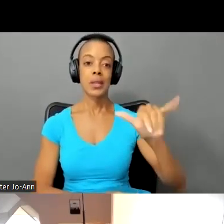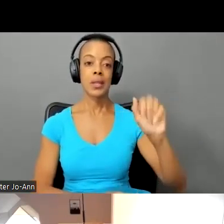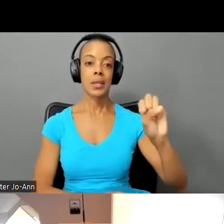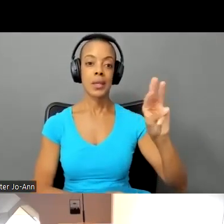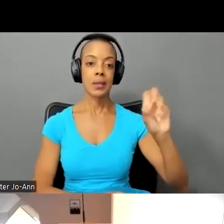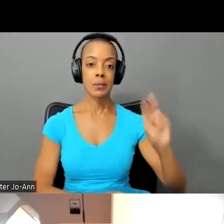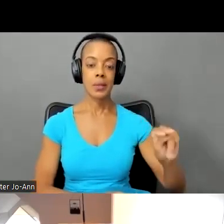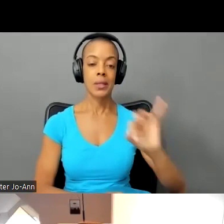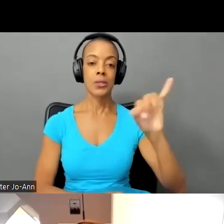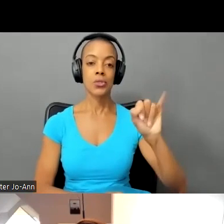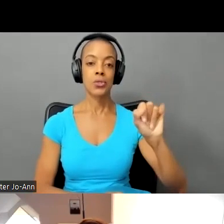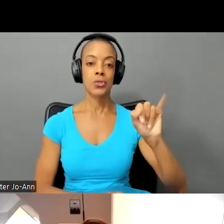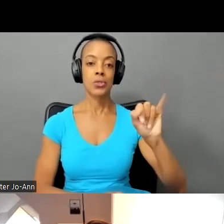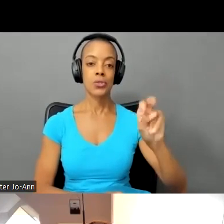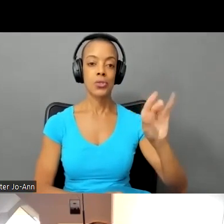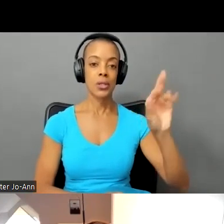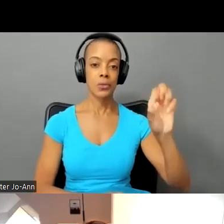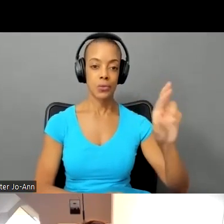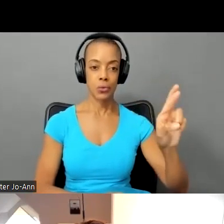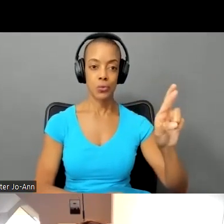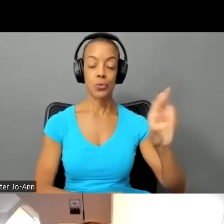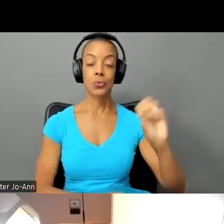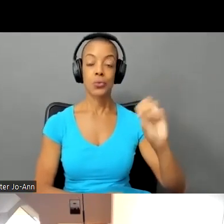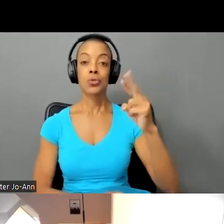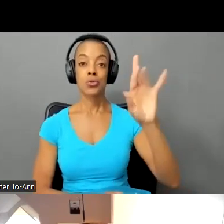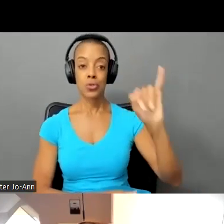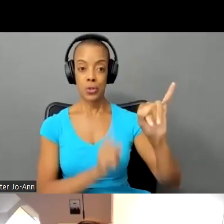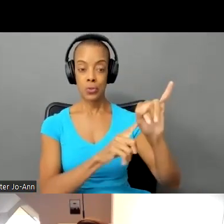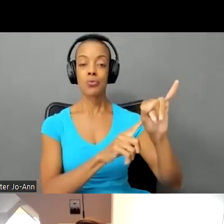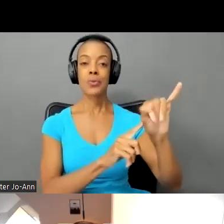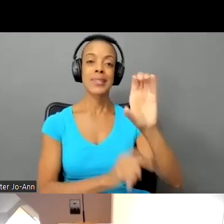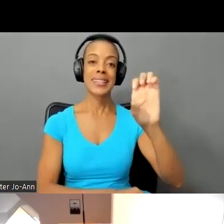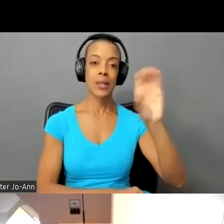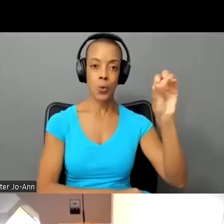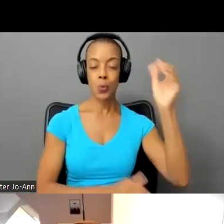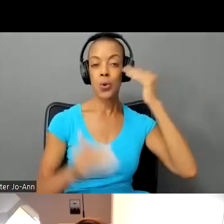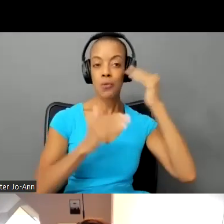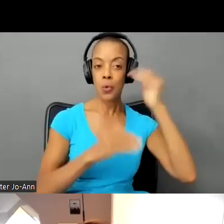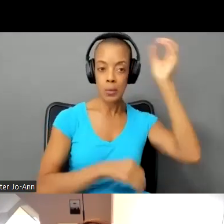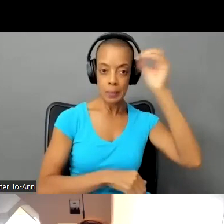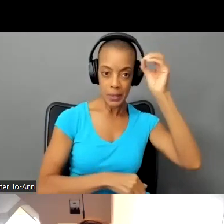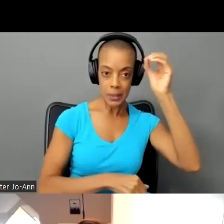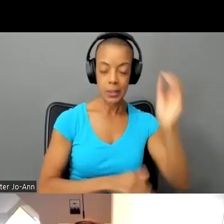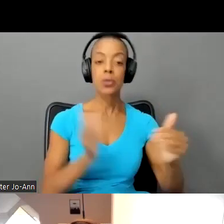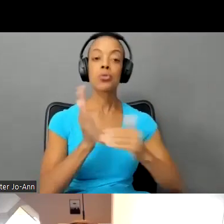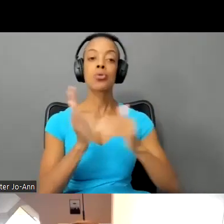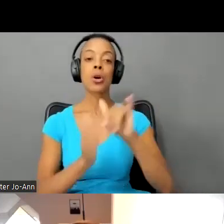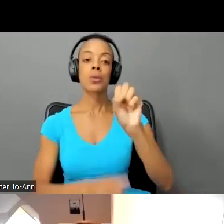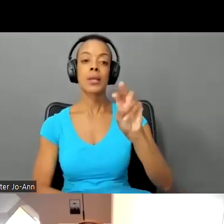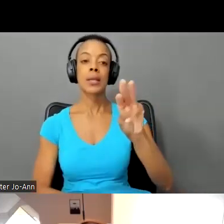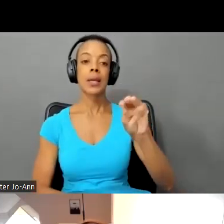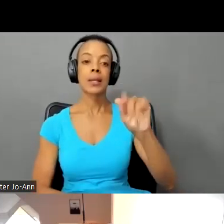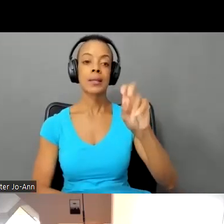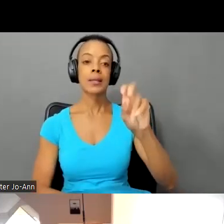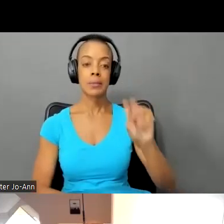Richardson. Shari is the CEO of Informed Opinions. Dr. Yasmin Jiwani is a full professor in the Department